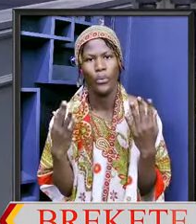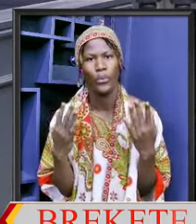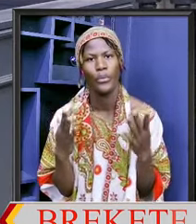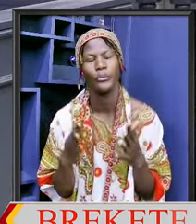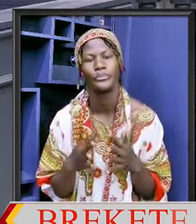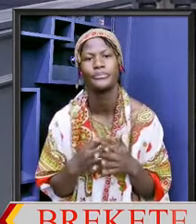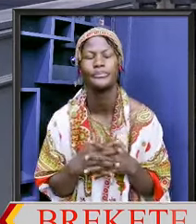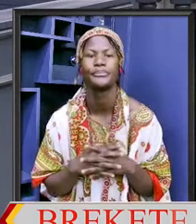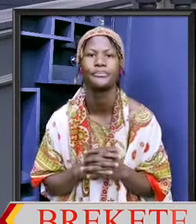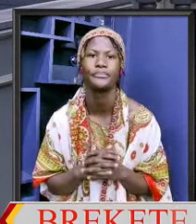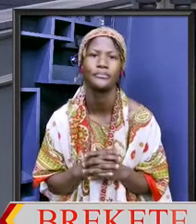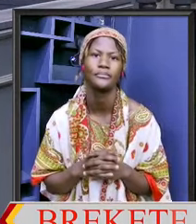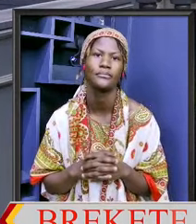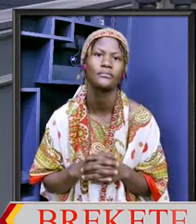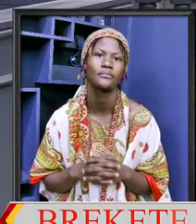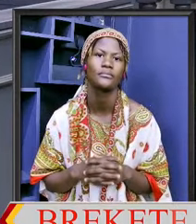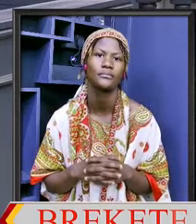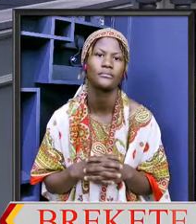Now,